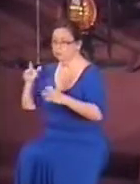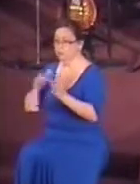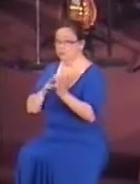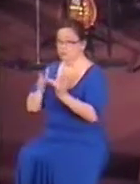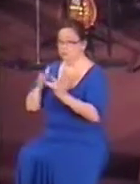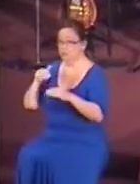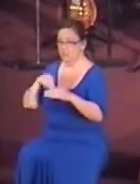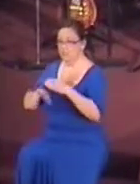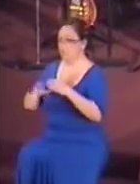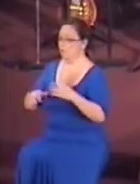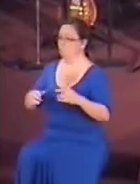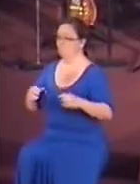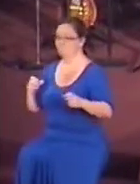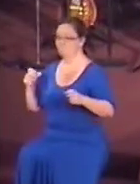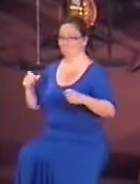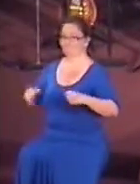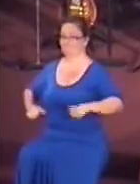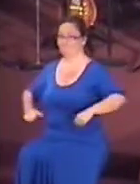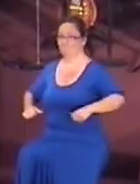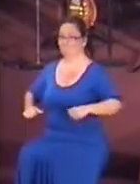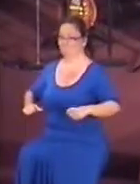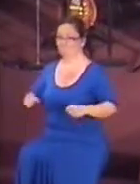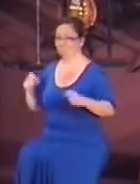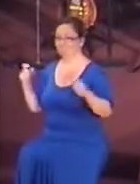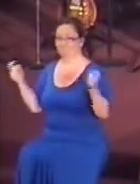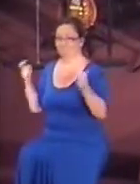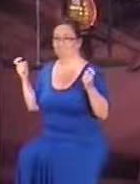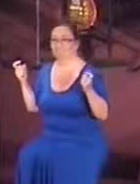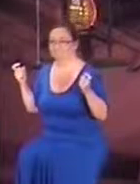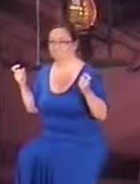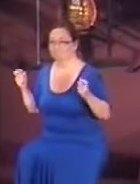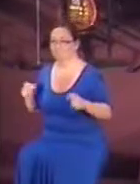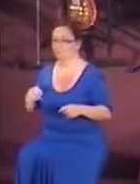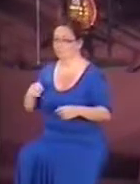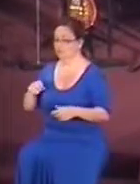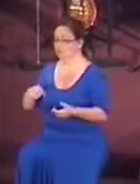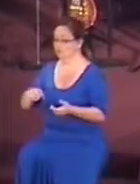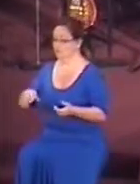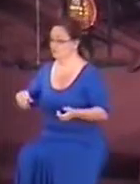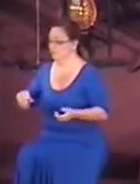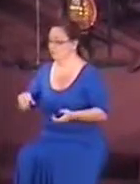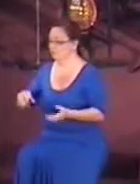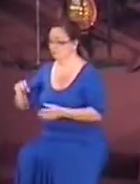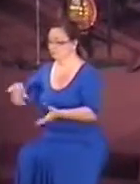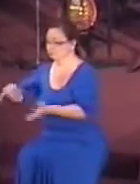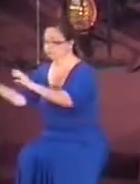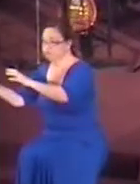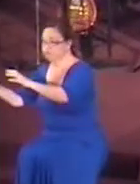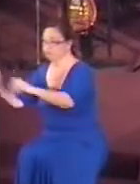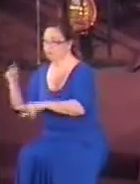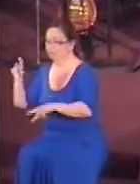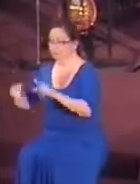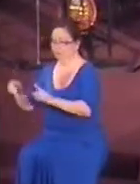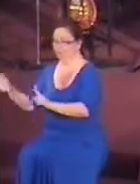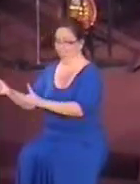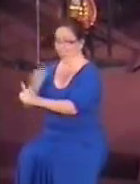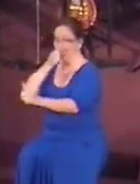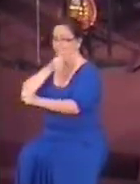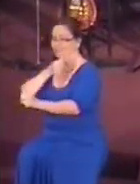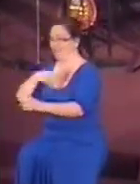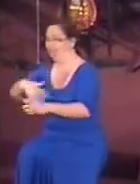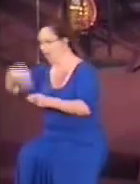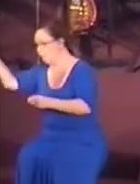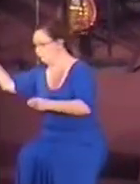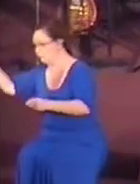pretty fired up, and he enters the temple grounds, and he begins turning over temples and whipping people out and saying, "How dare